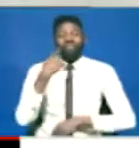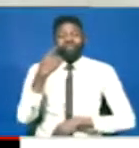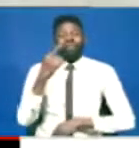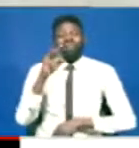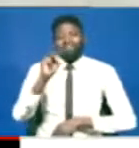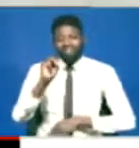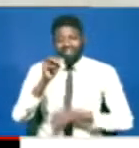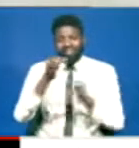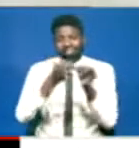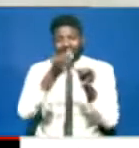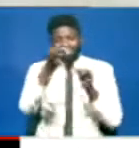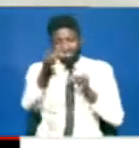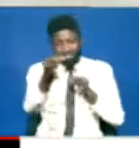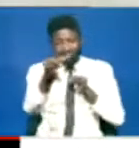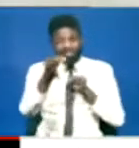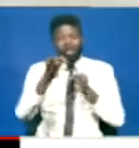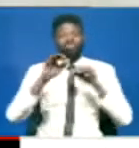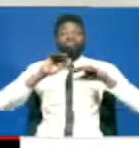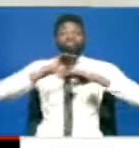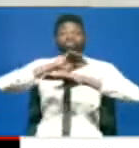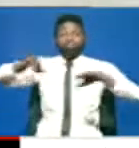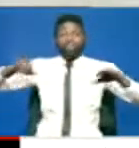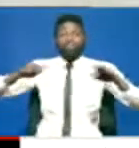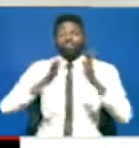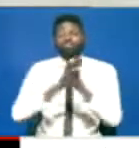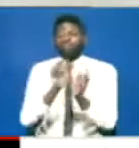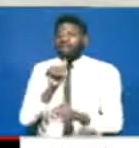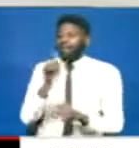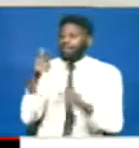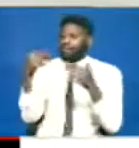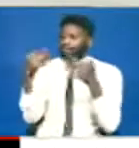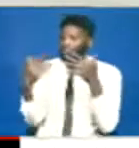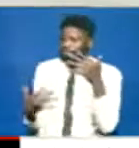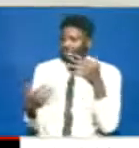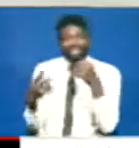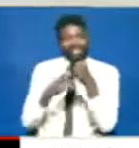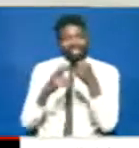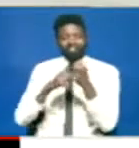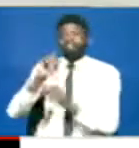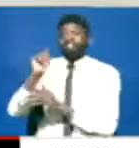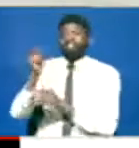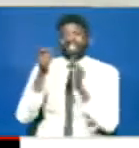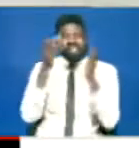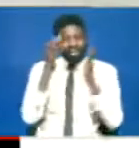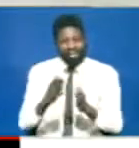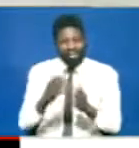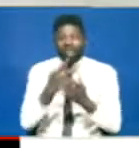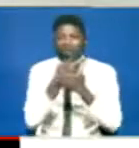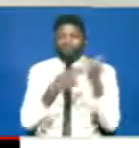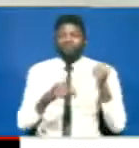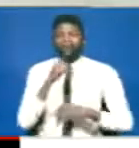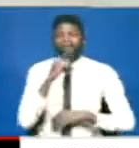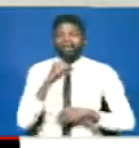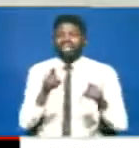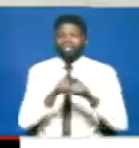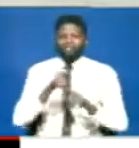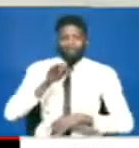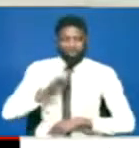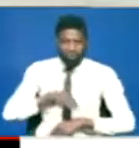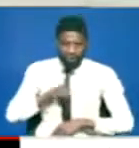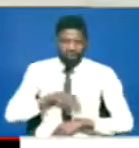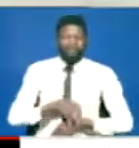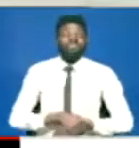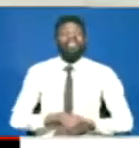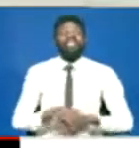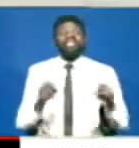meters swimming along with other seven Kenyans for both men and women. And